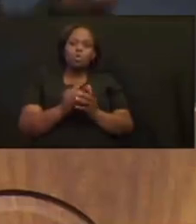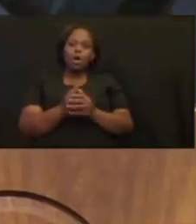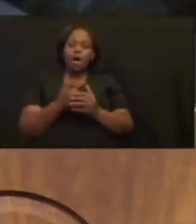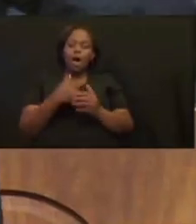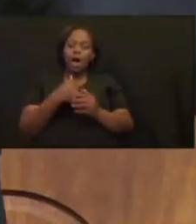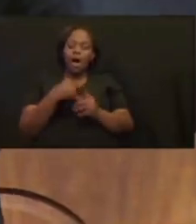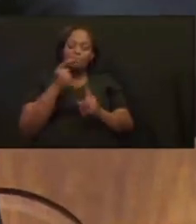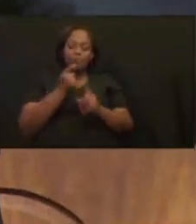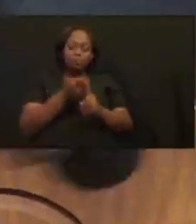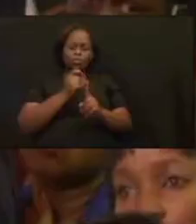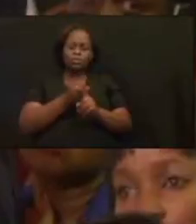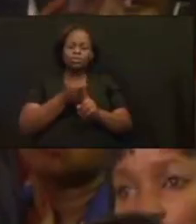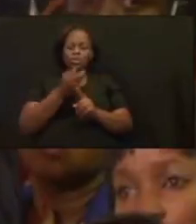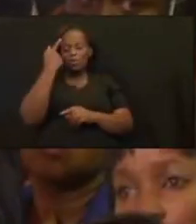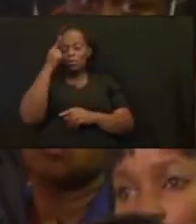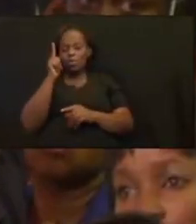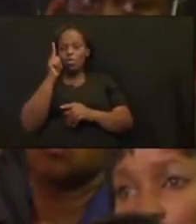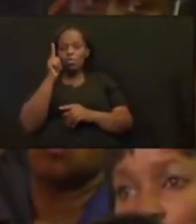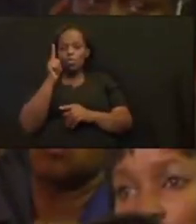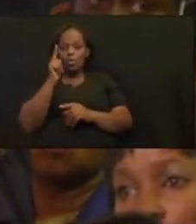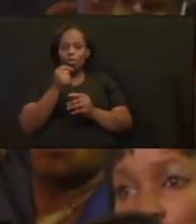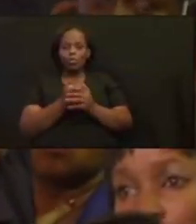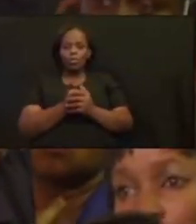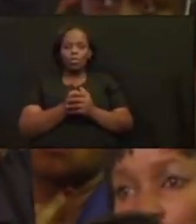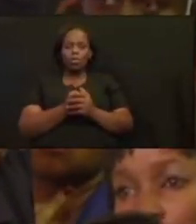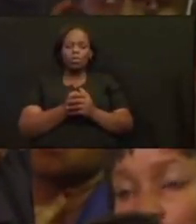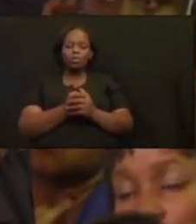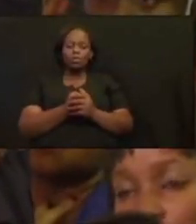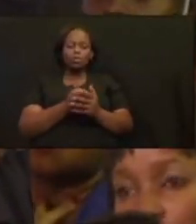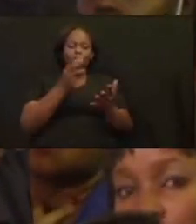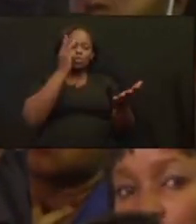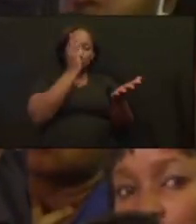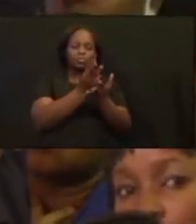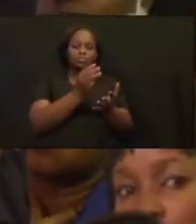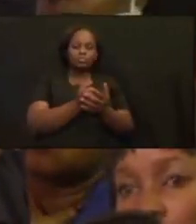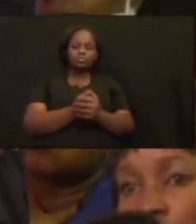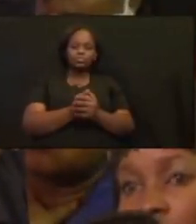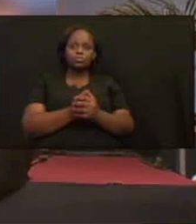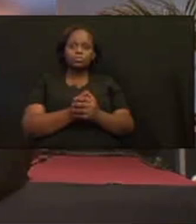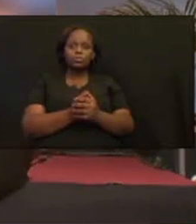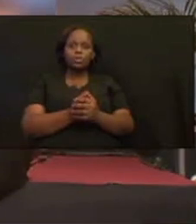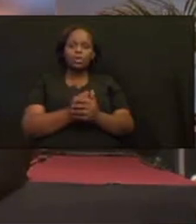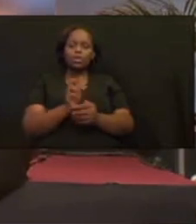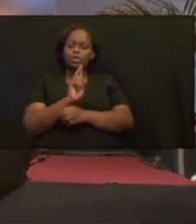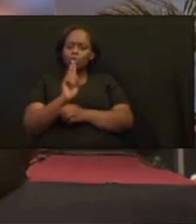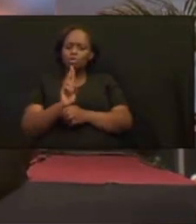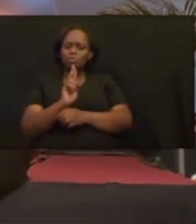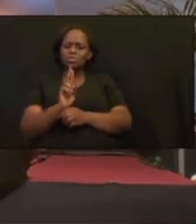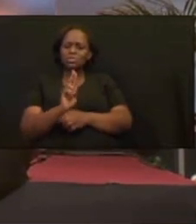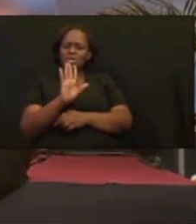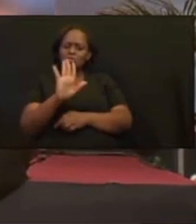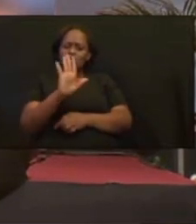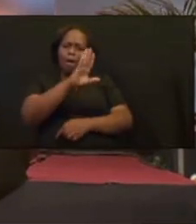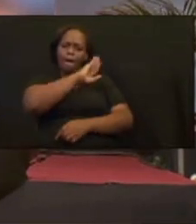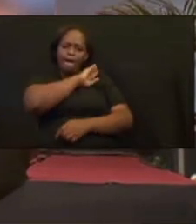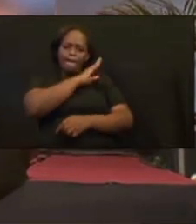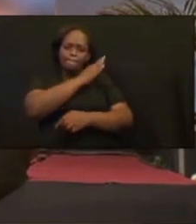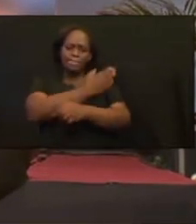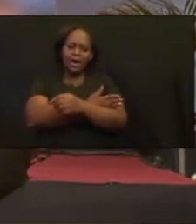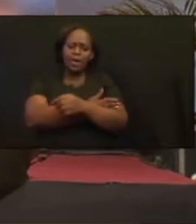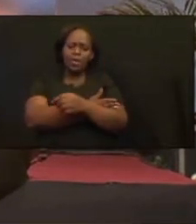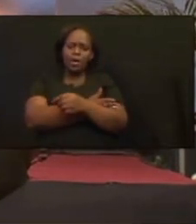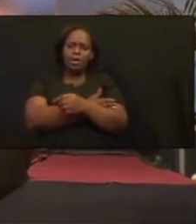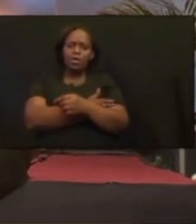you an effective witness. Looking for power or anointing is a useless pursuit until you first understand your witness, even